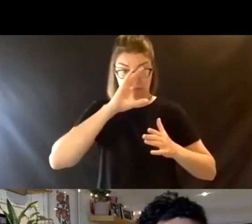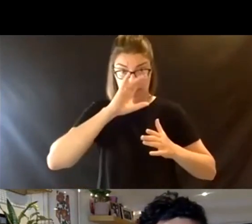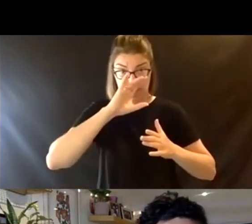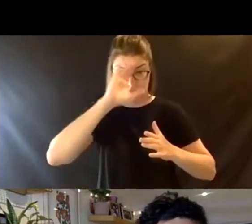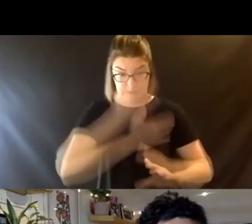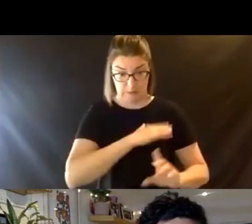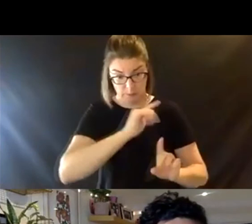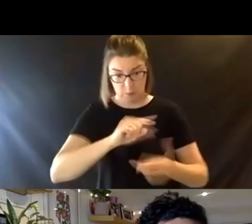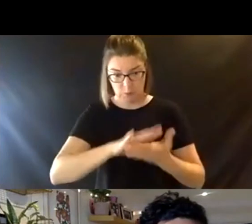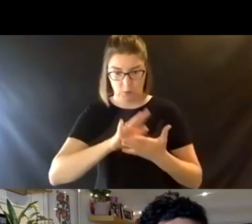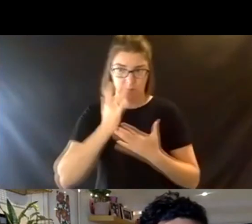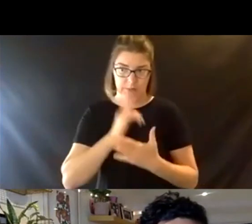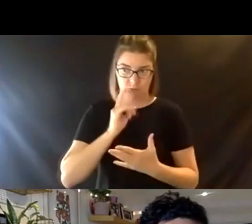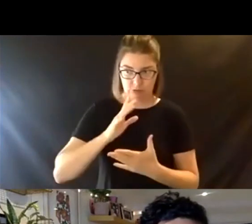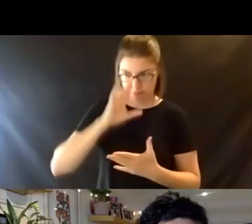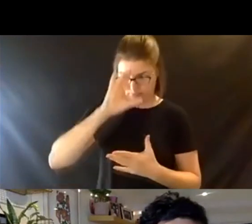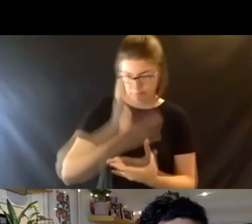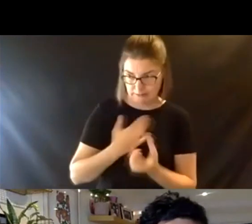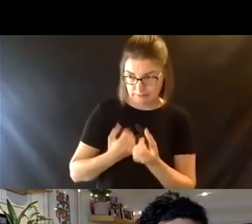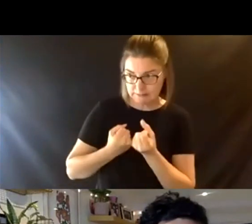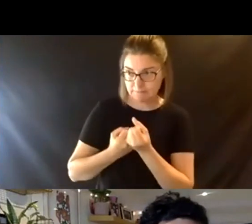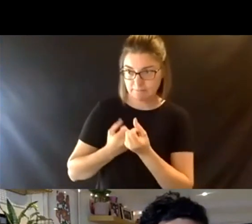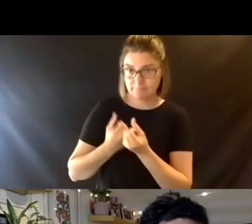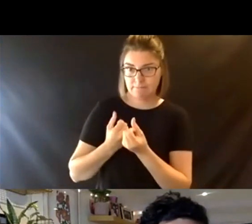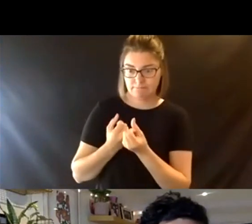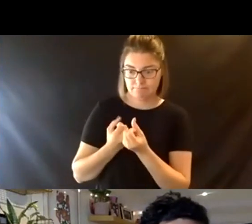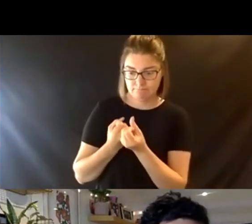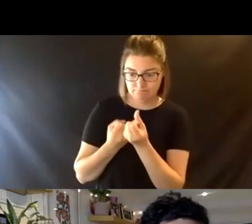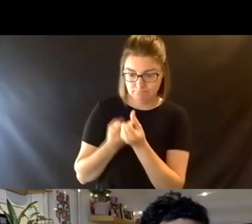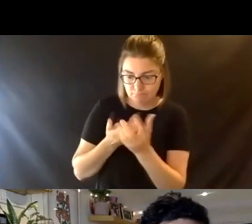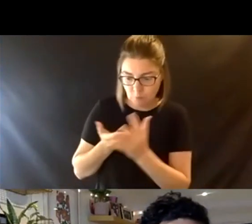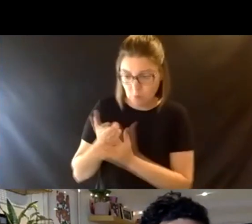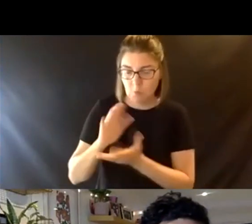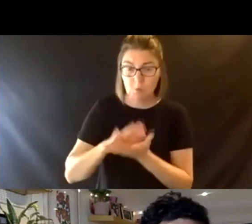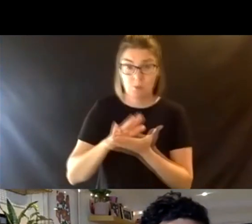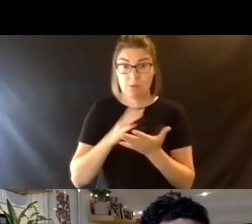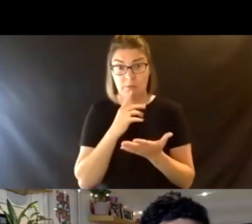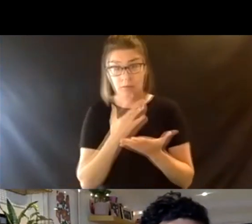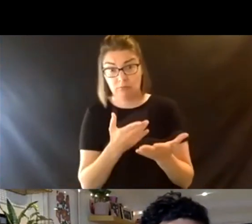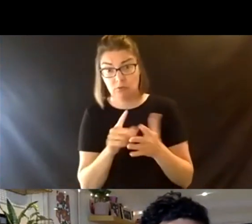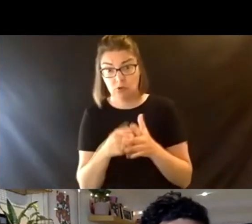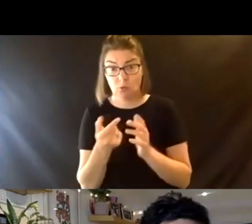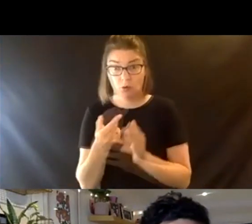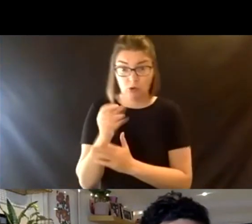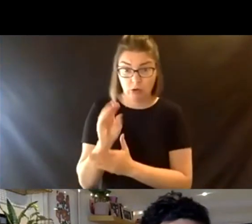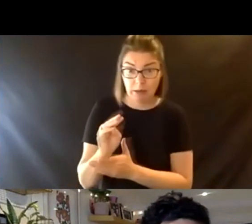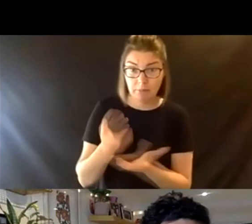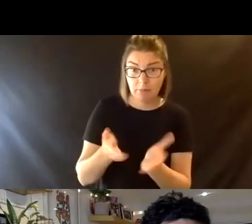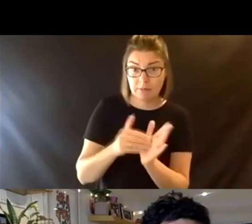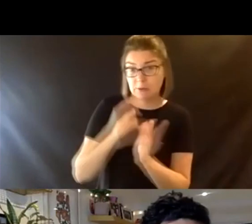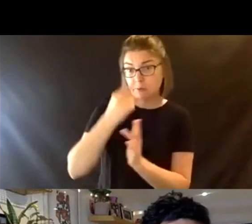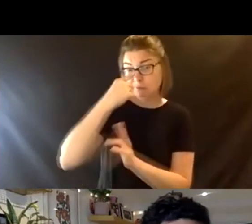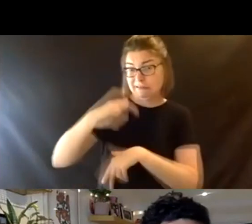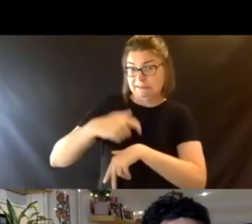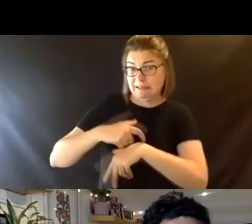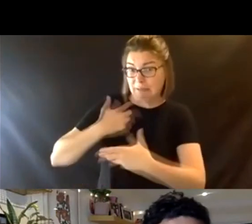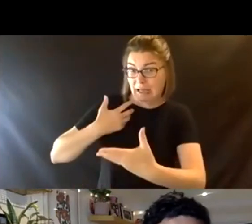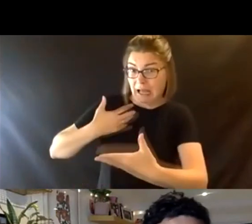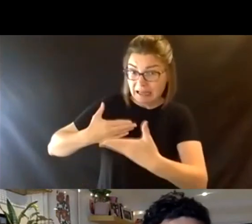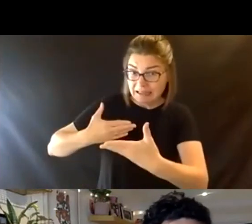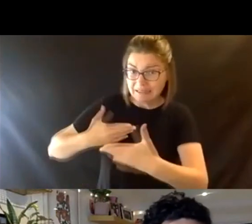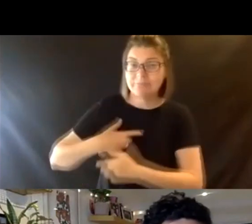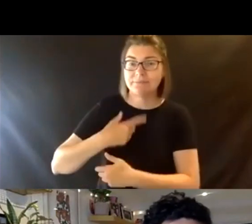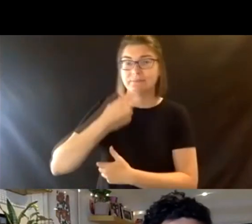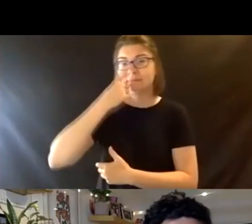education journey. So maybe I'll start with Graham on this one. And again, just be mindful of time so that we can turn things over to the hosts in a couple of